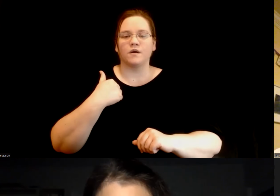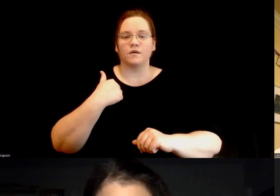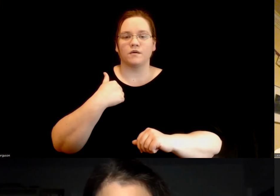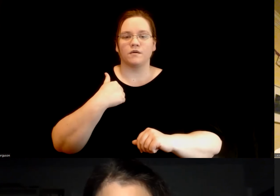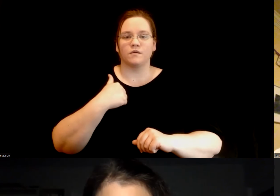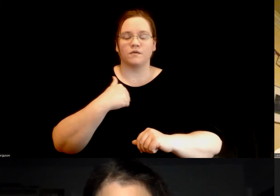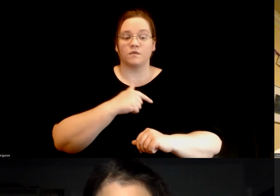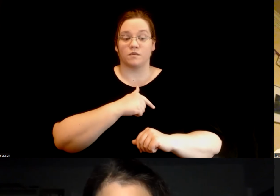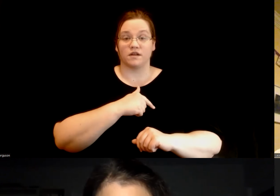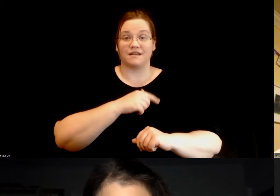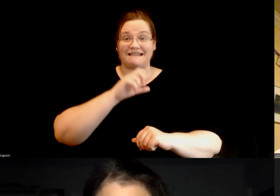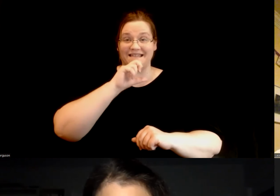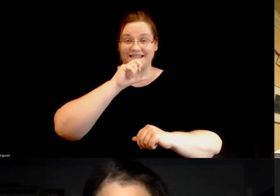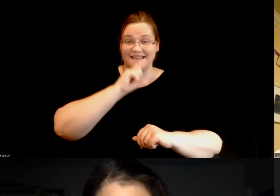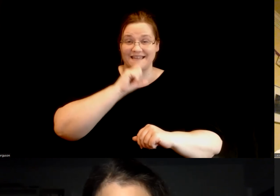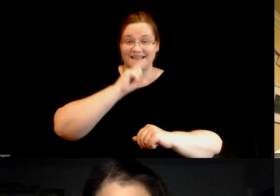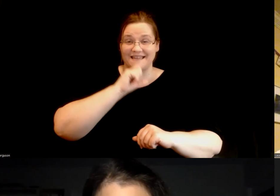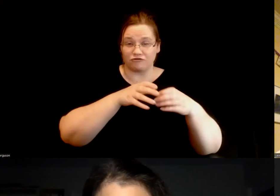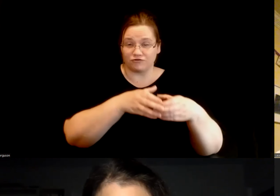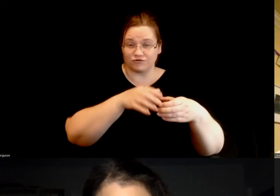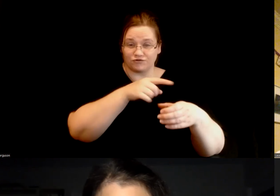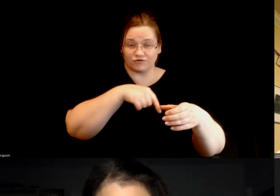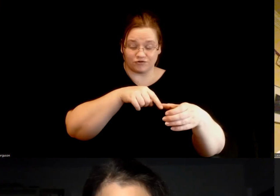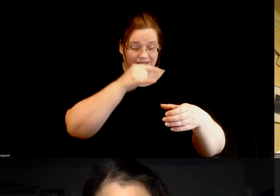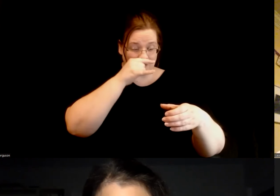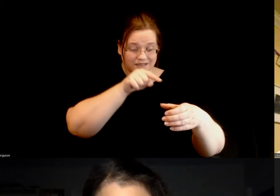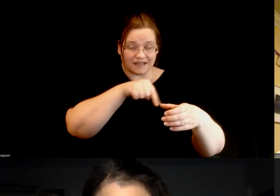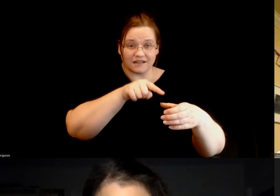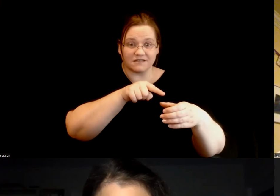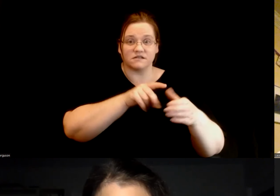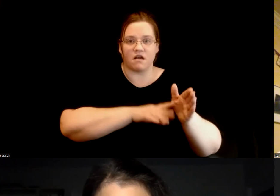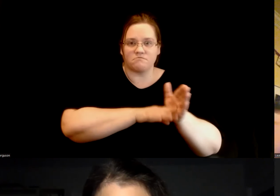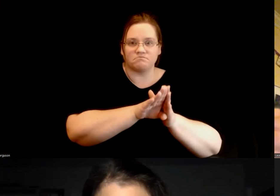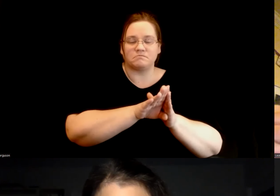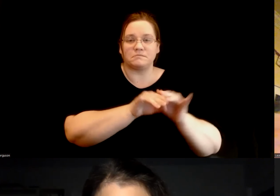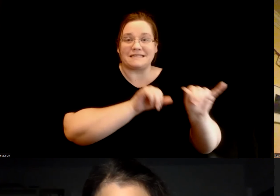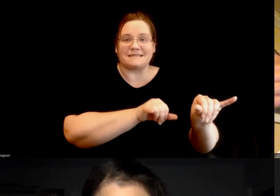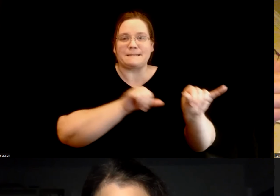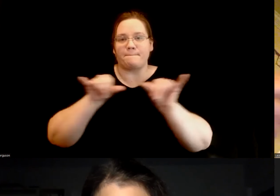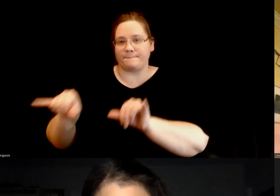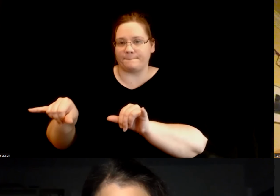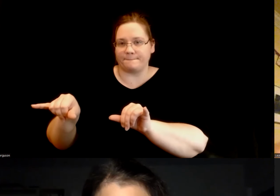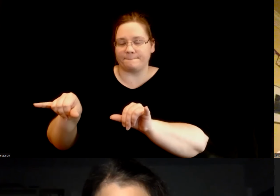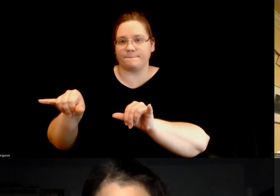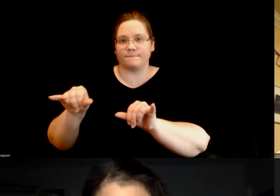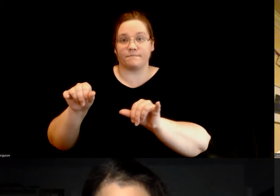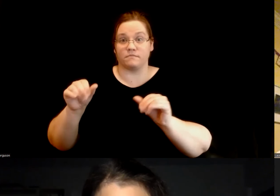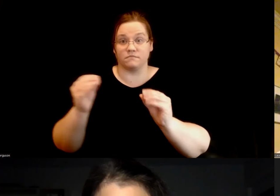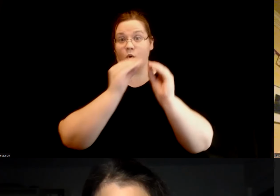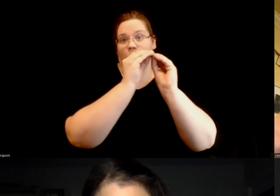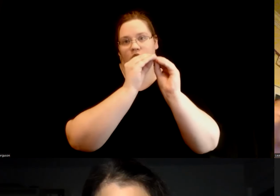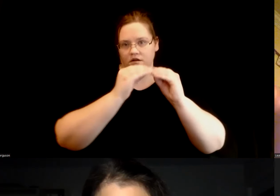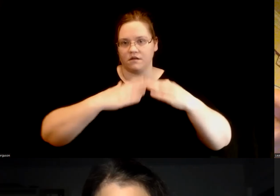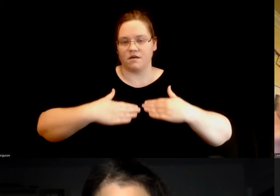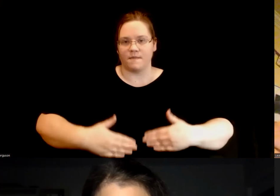these kids in this age range produce a similar antibody response, or the same or higher antibody